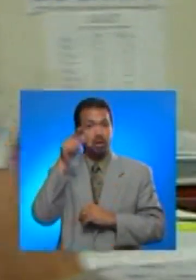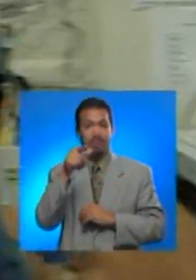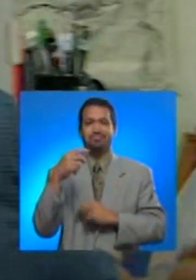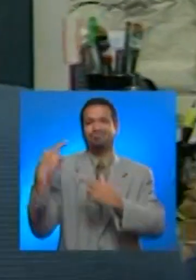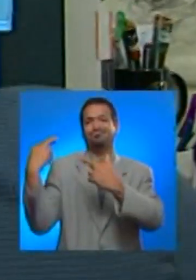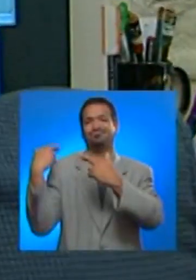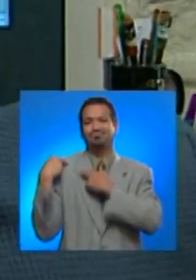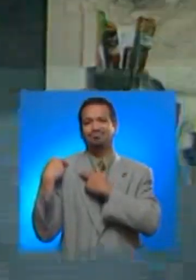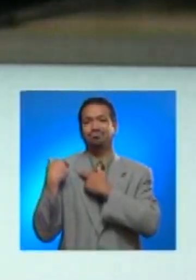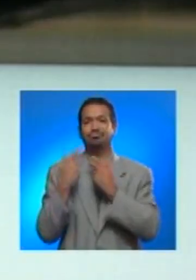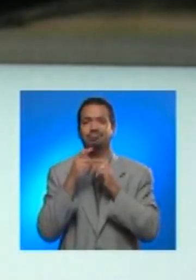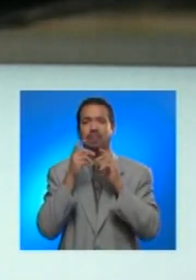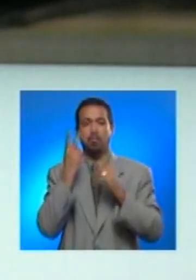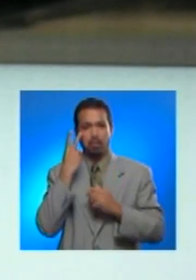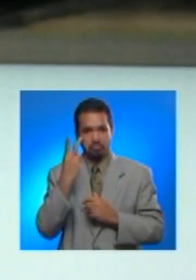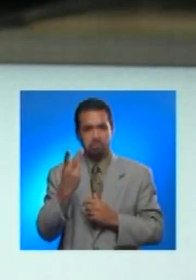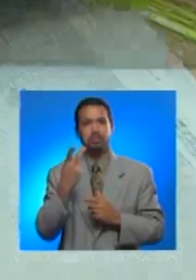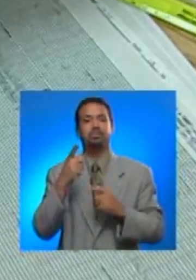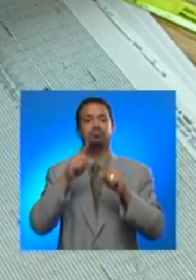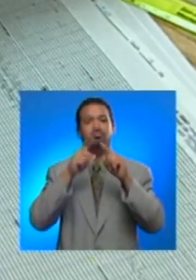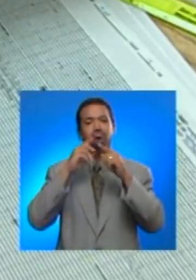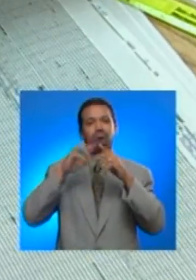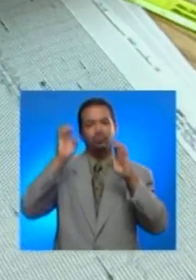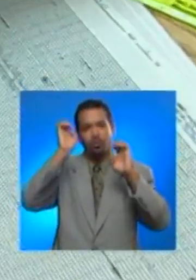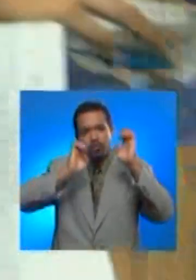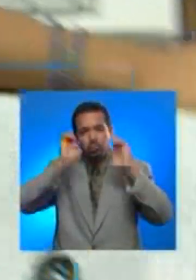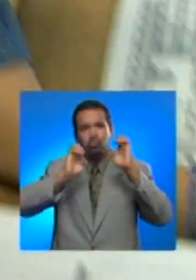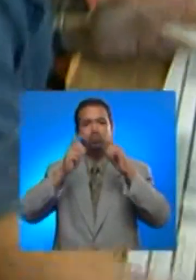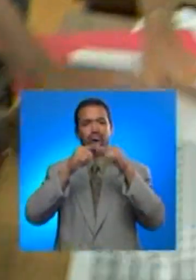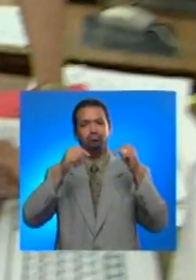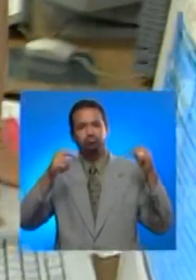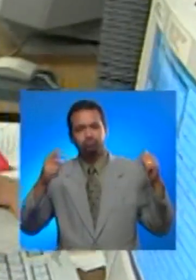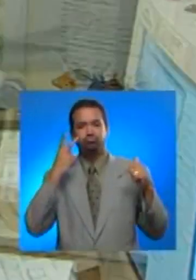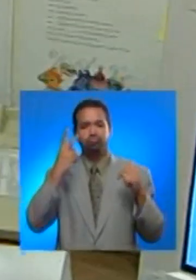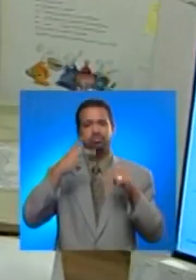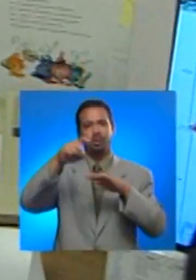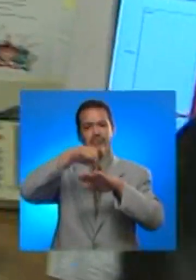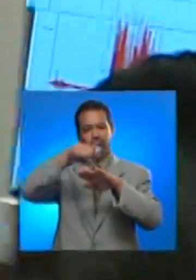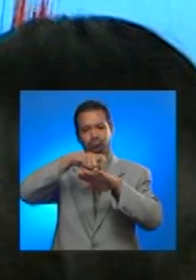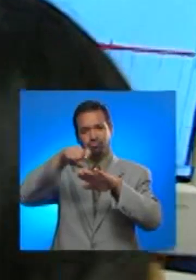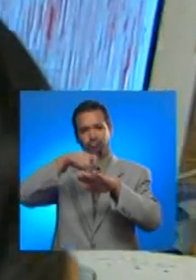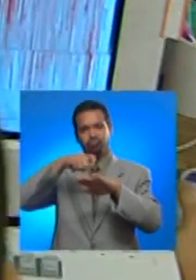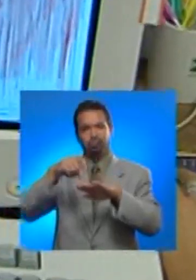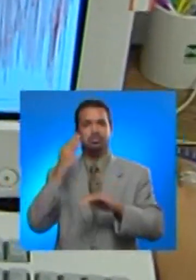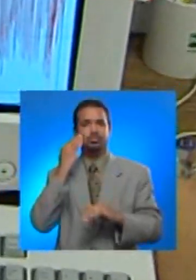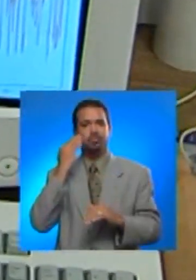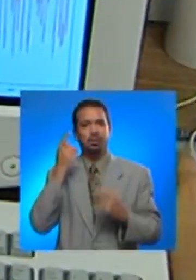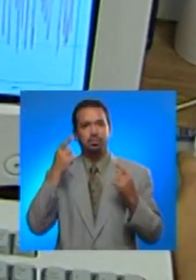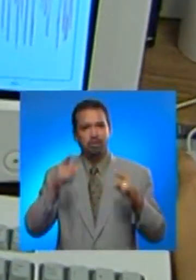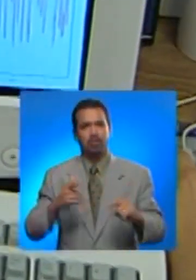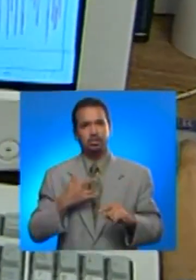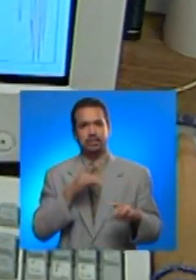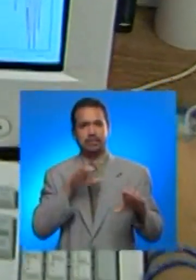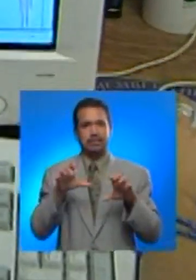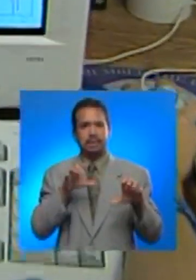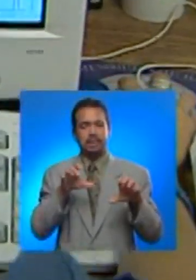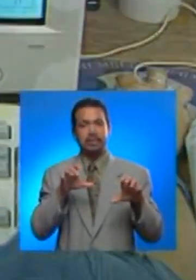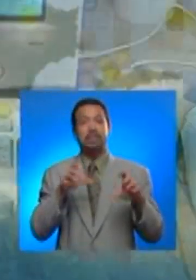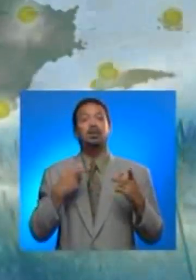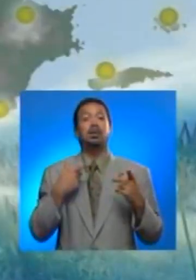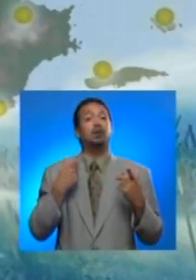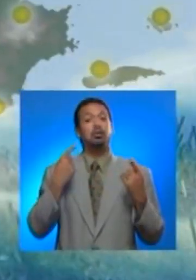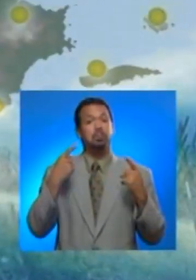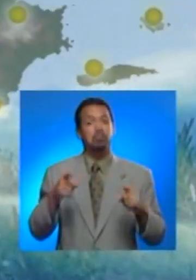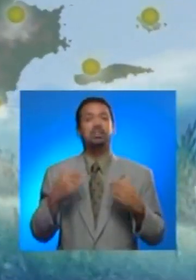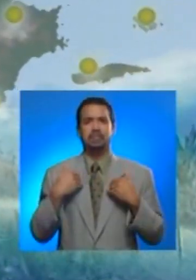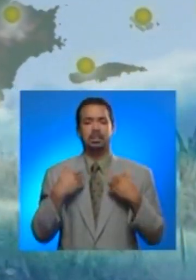the institution responsible for the detection, analysis, location, and release of seismic information. It uses data